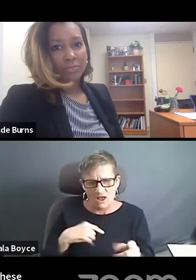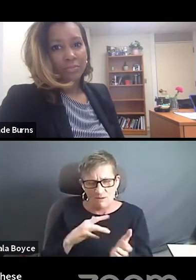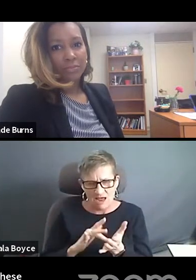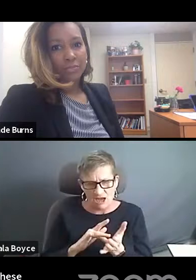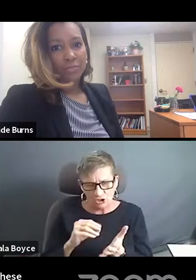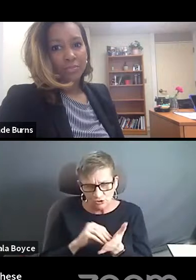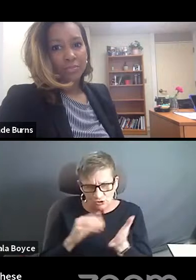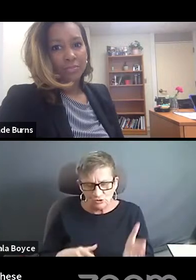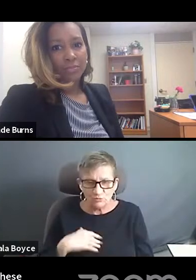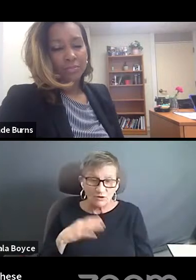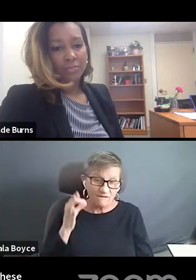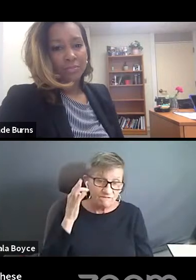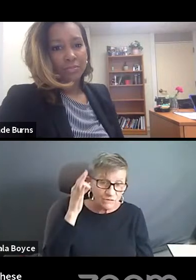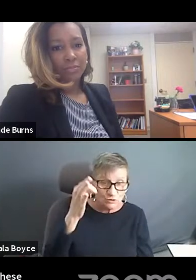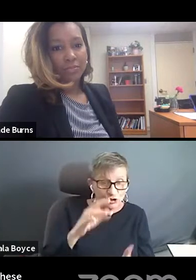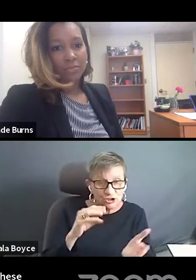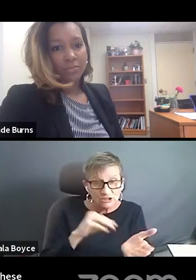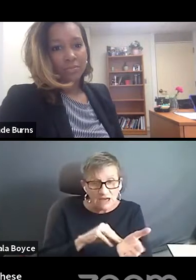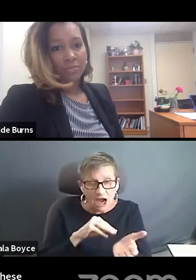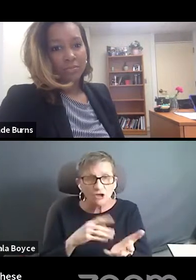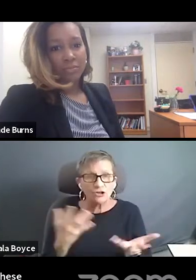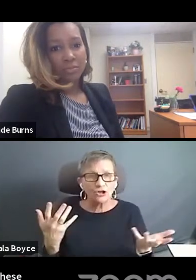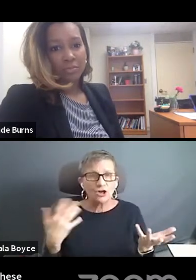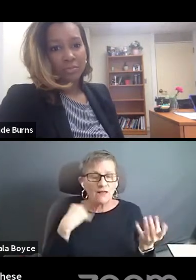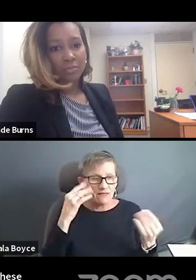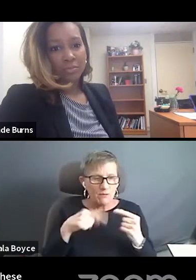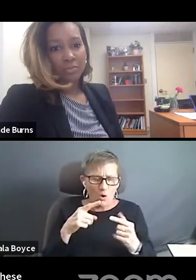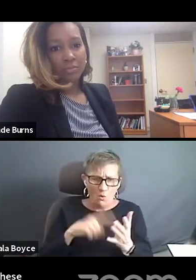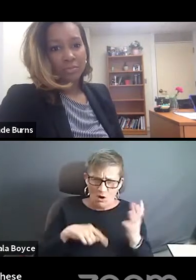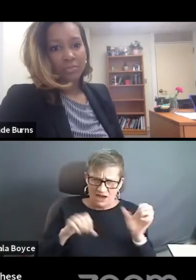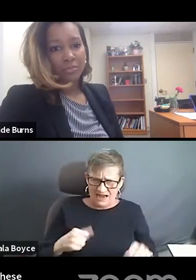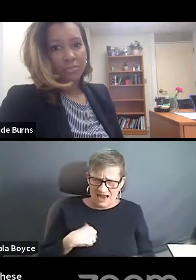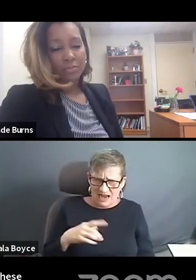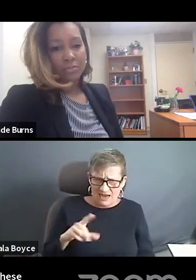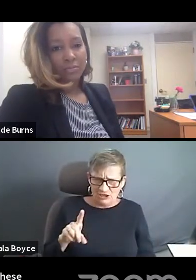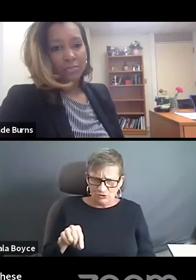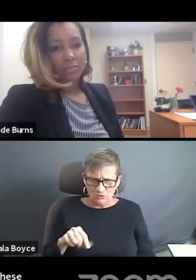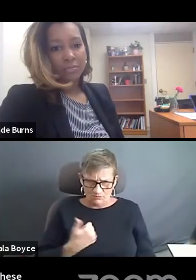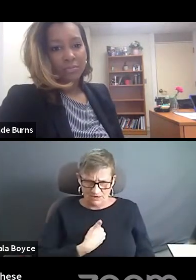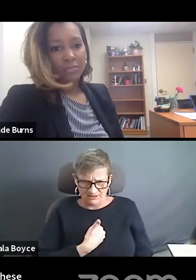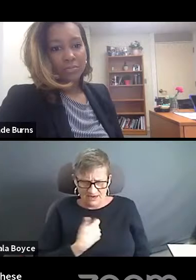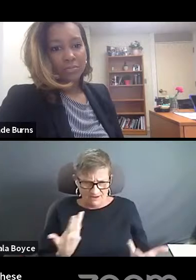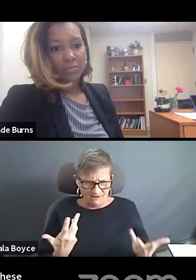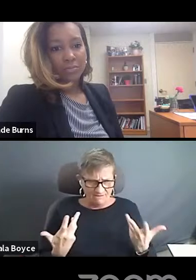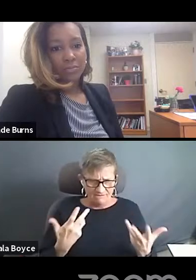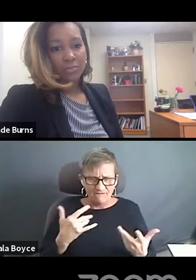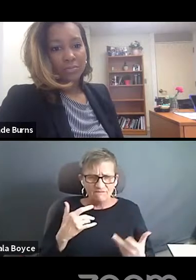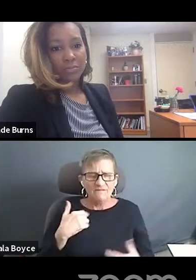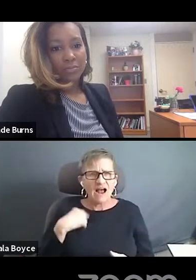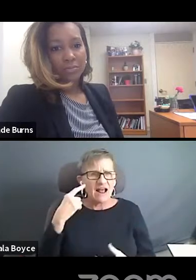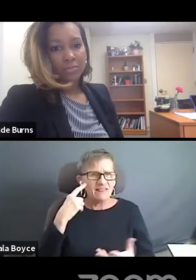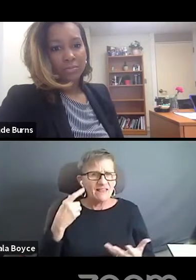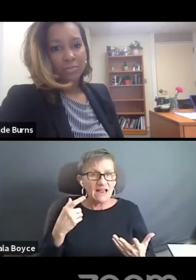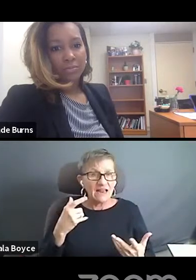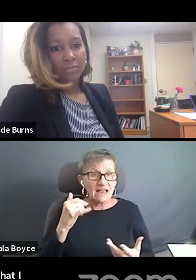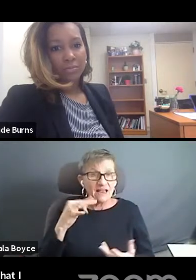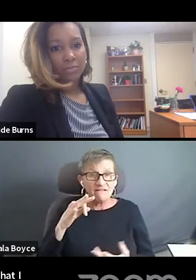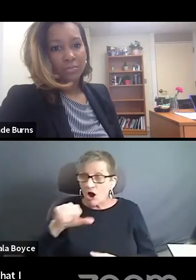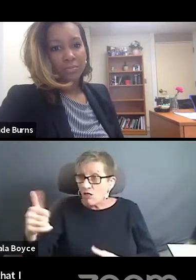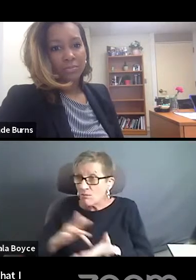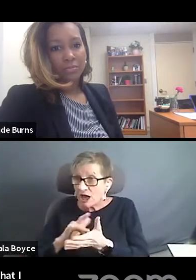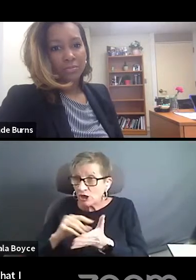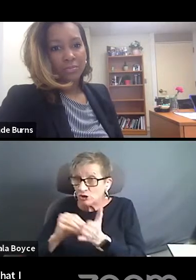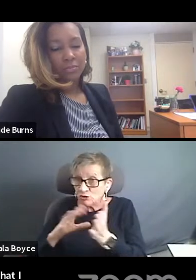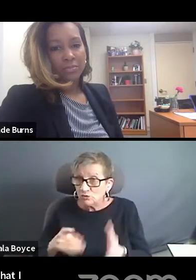future physician, what is it that I can do myself? And I think that this is something that can speak to, if there are other medical students out